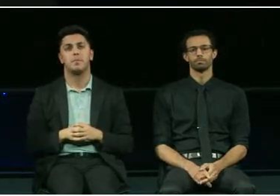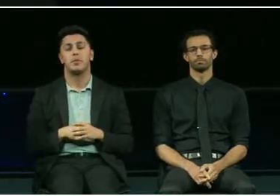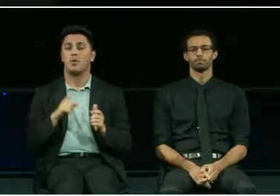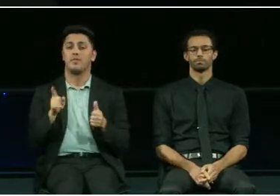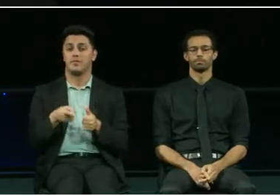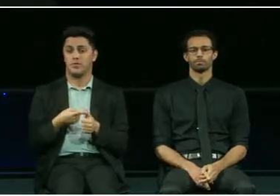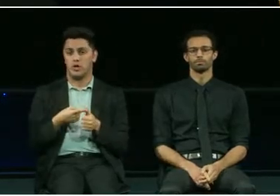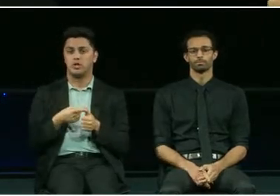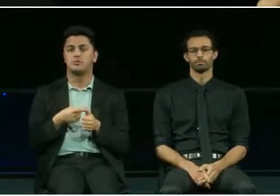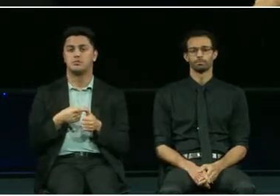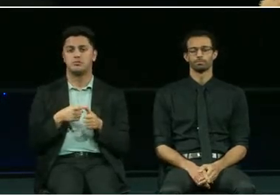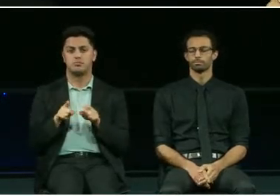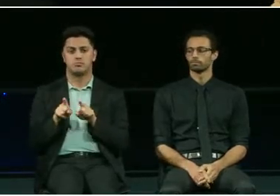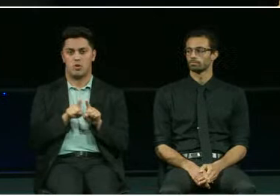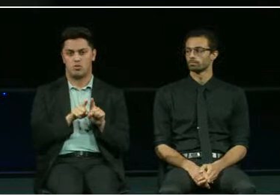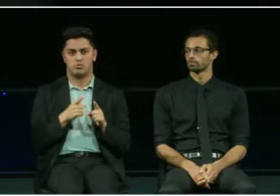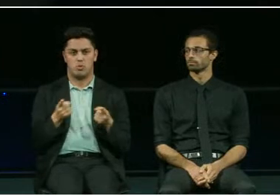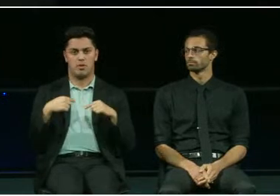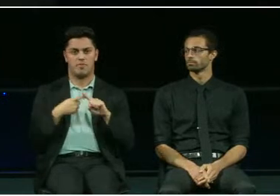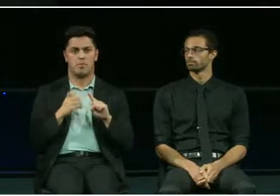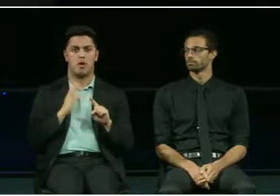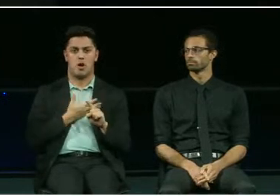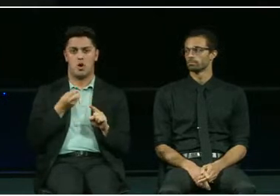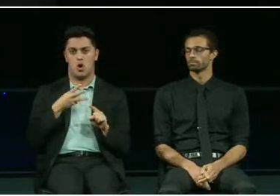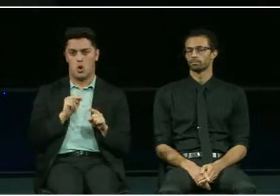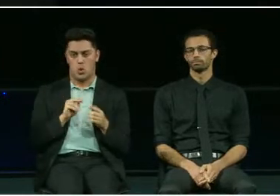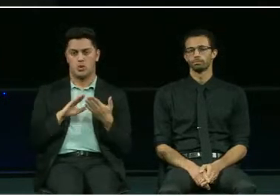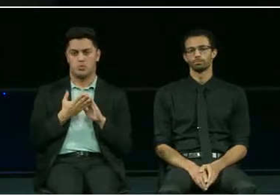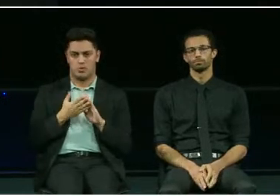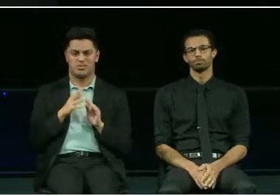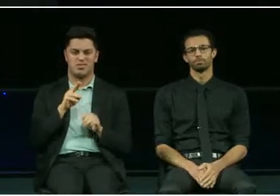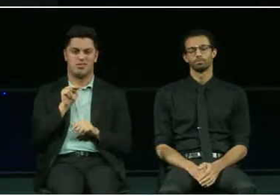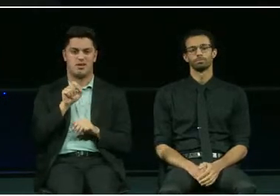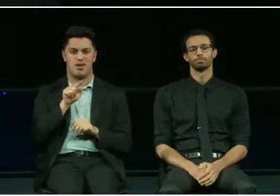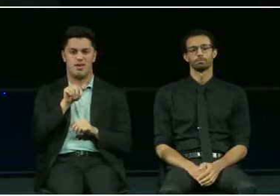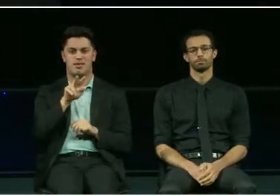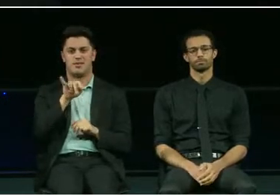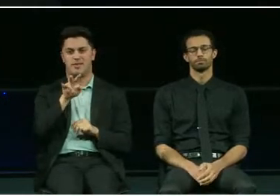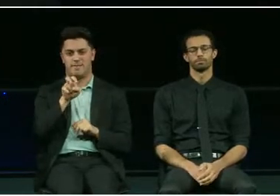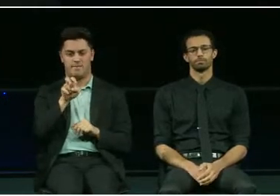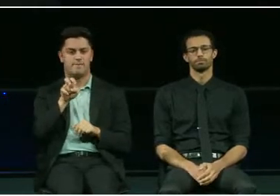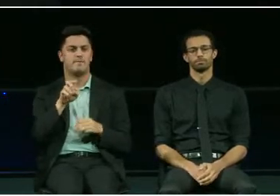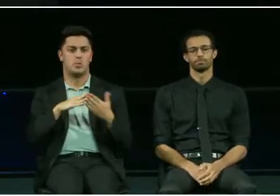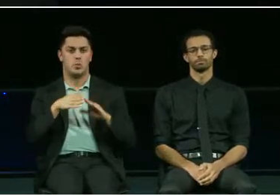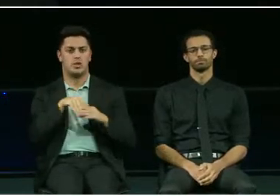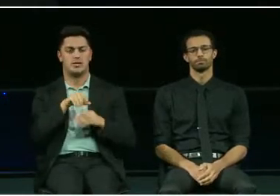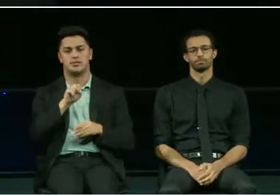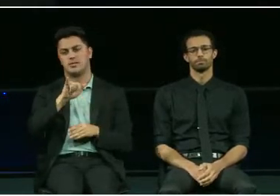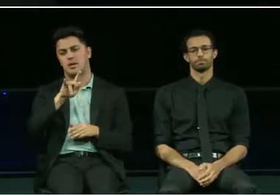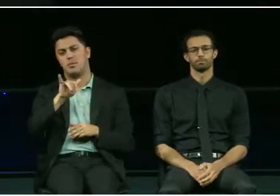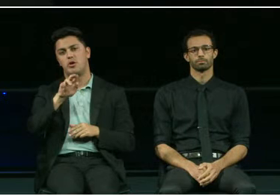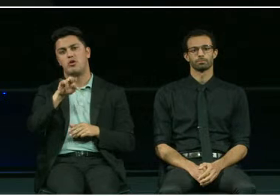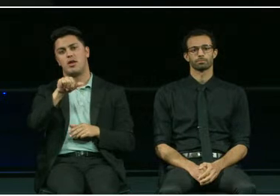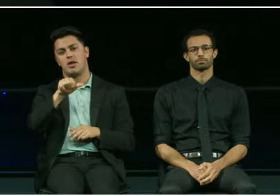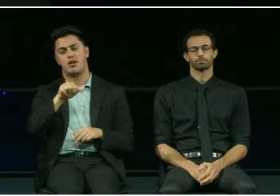first of all, I also cover our own community, which is, you know, native community of Siberia. And I think